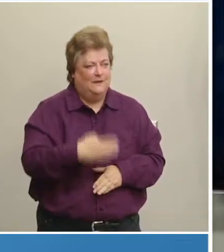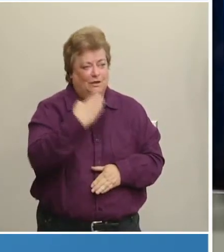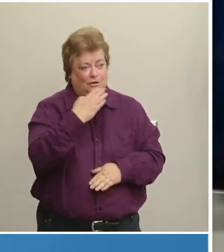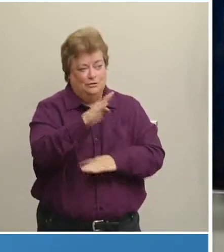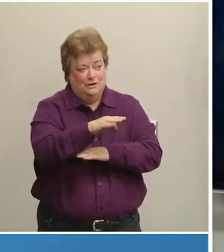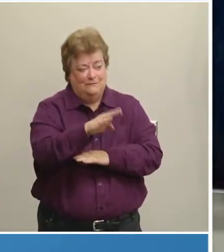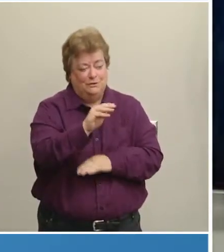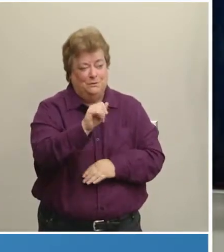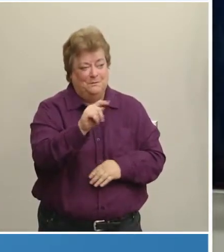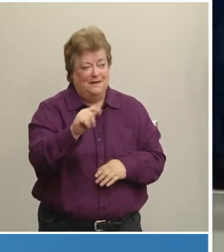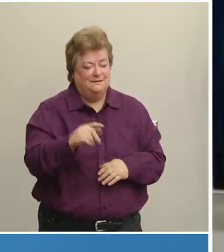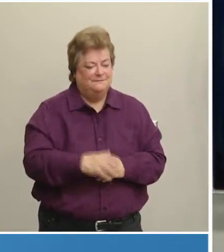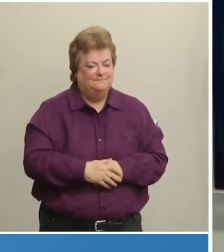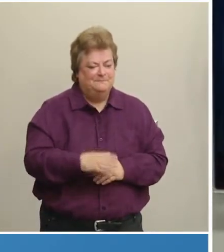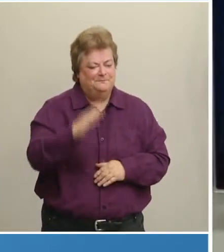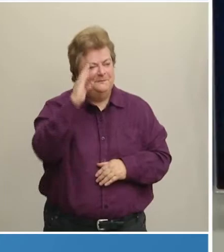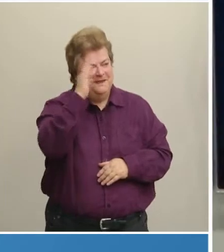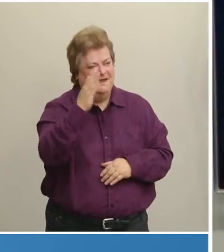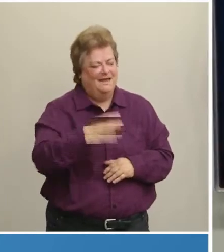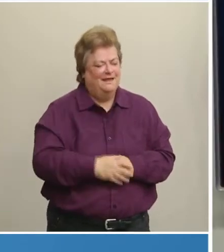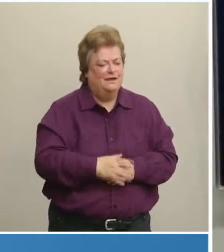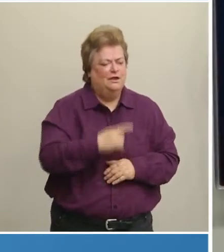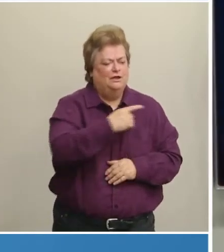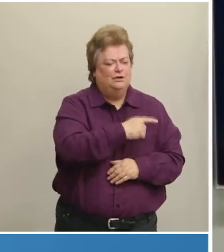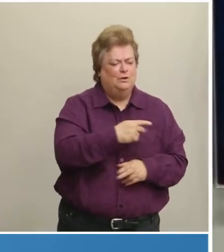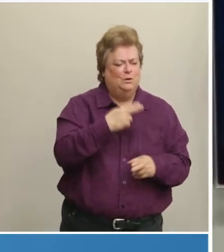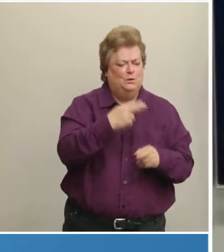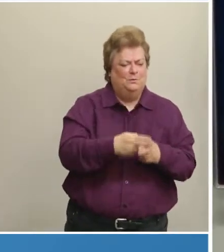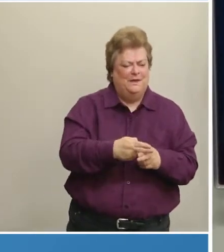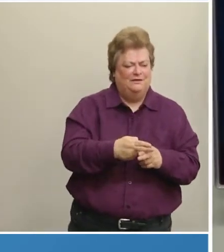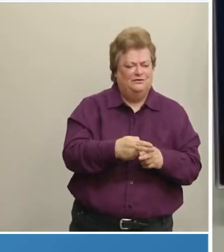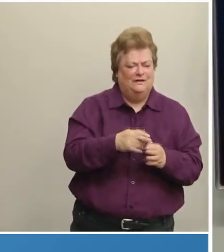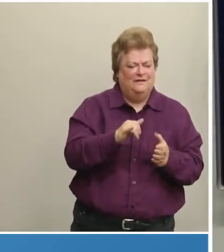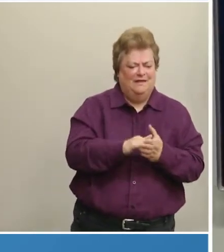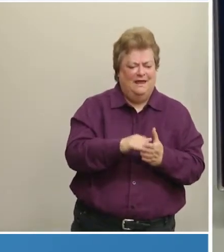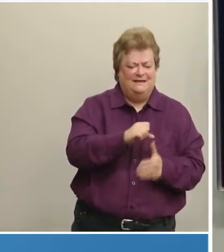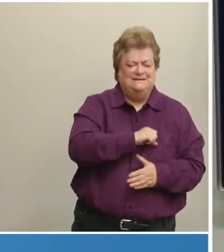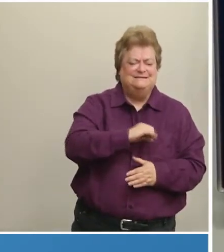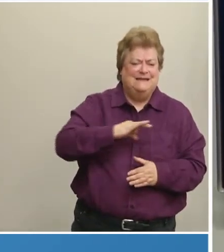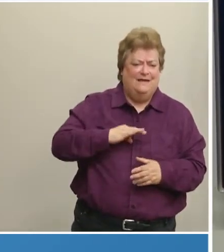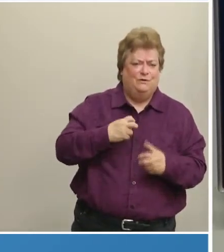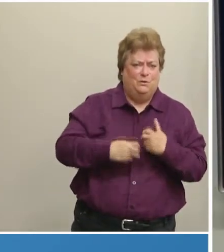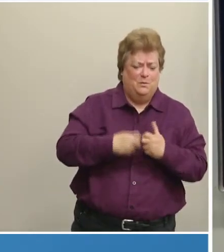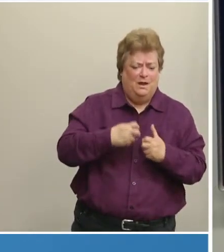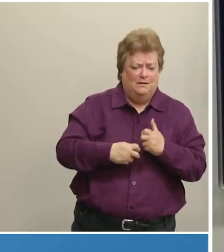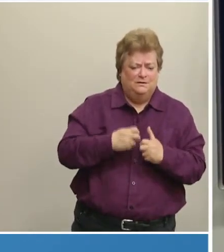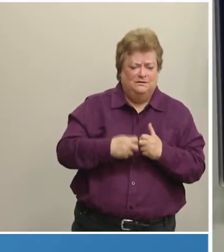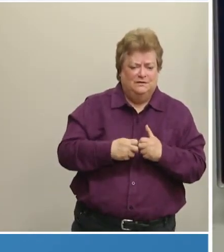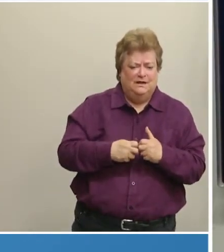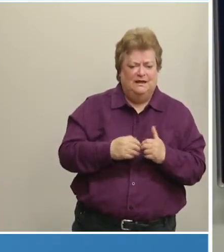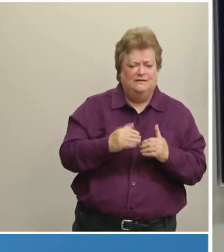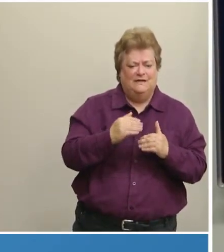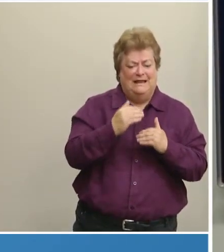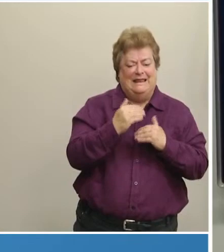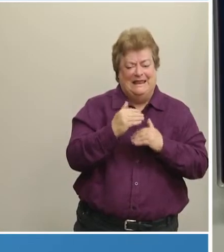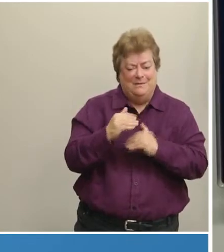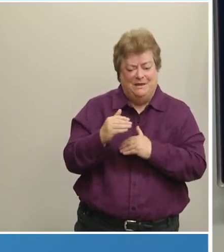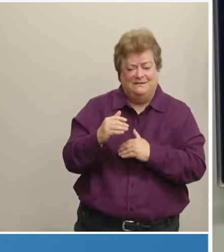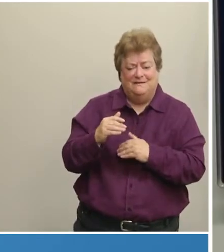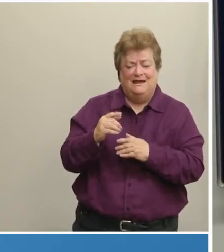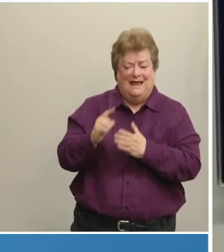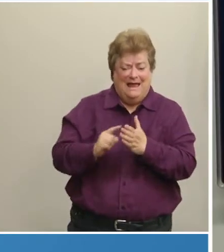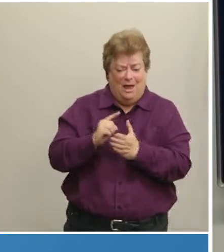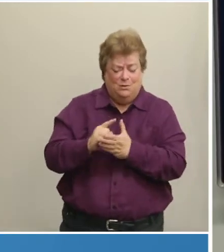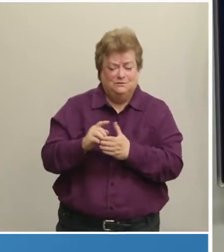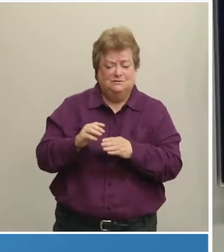Good afternoon, Matt. Hi, Lynn. You mentioned that because of staffing issues, the pools will have limited evening hours. Have you guys made